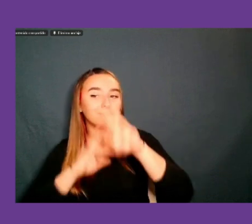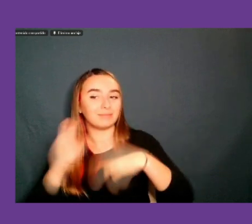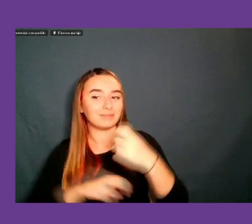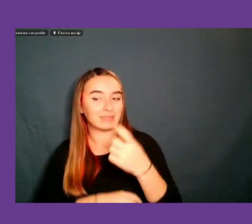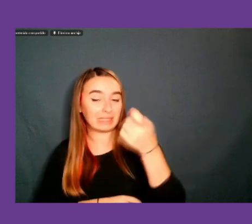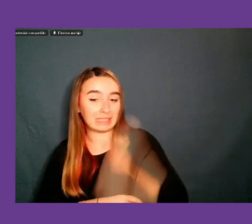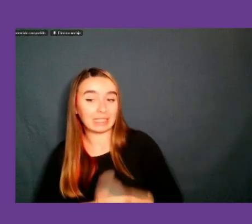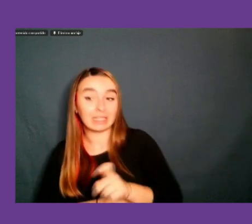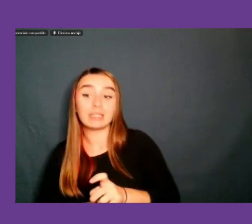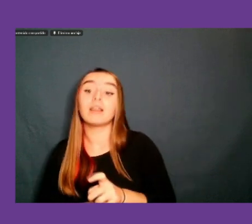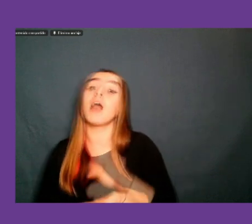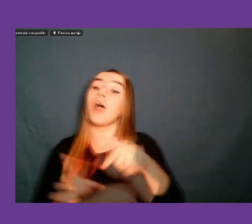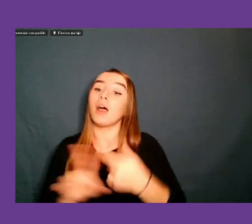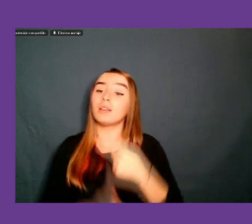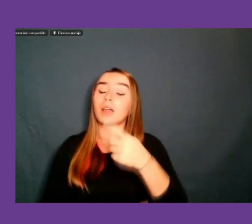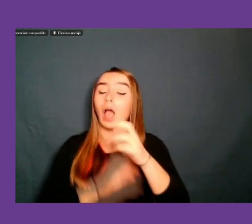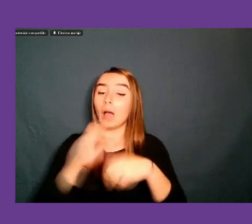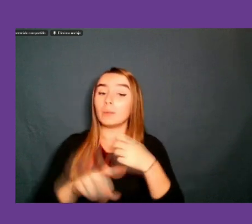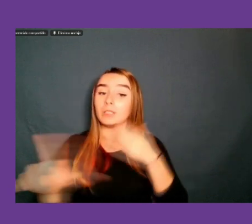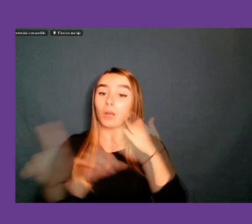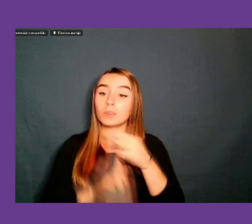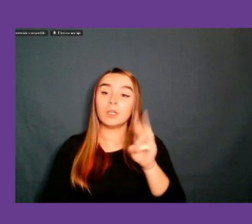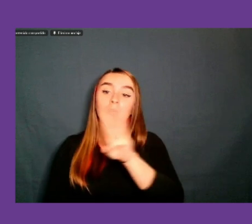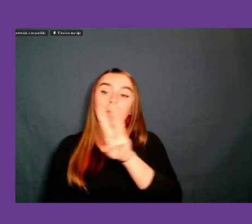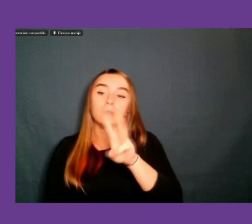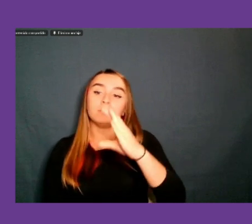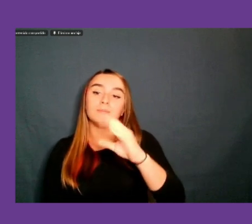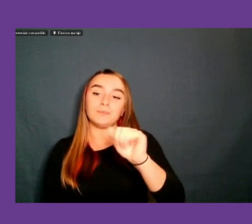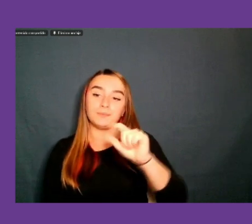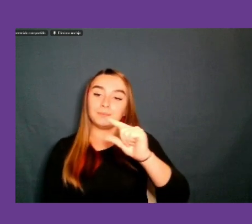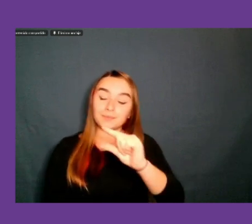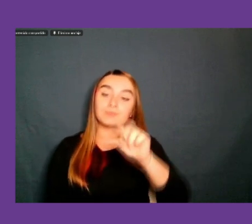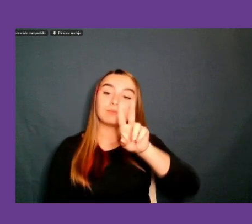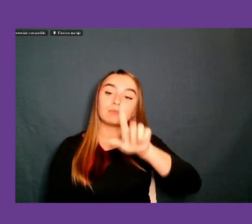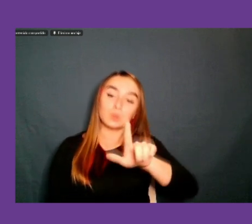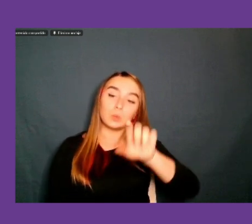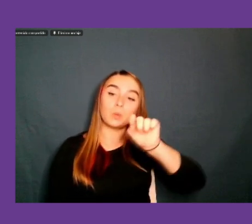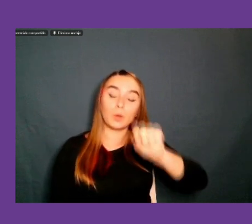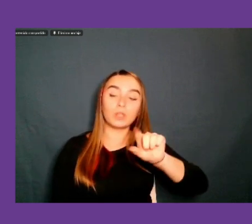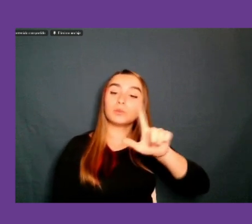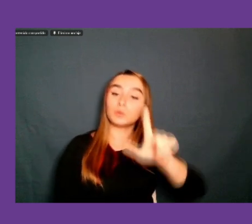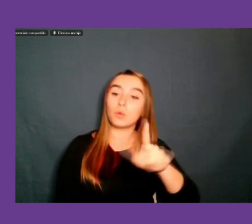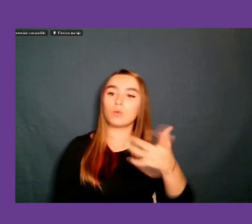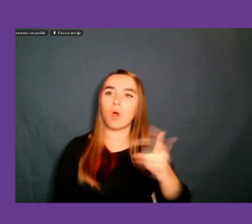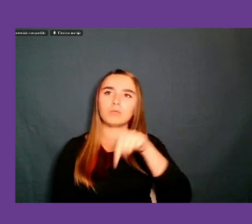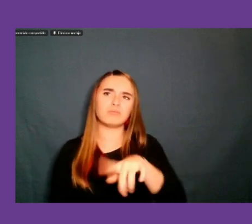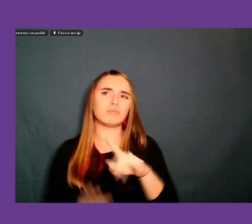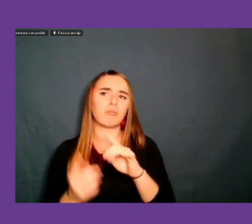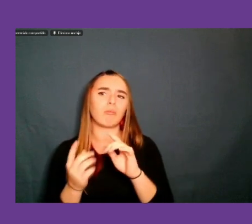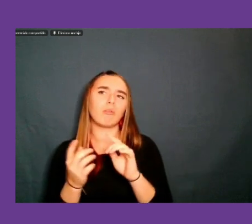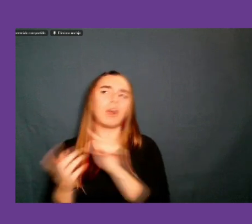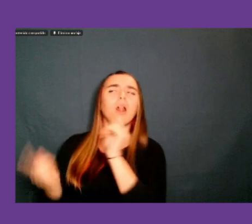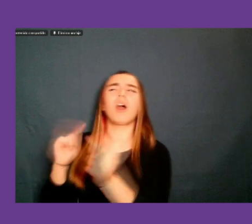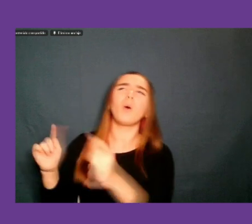to meet or to align with WCAG 2.2. So that is, I think, not any debate. We need to do that. But